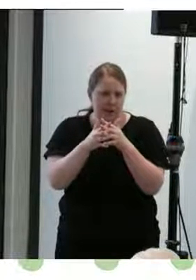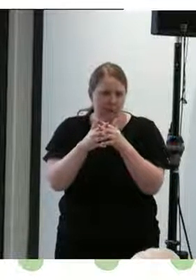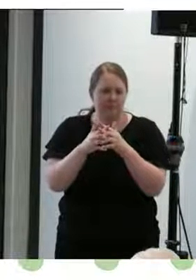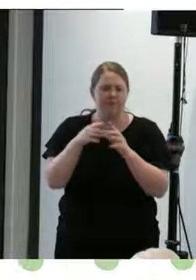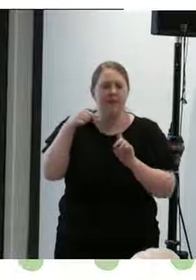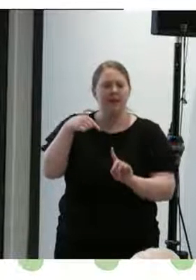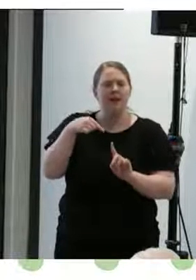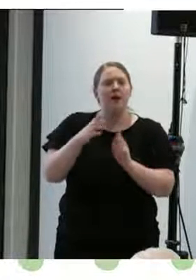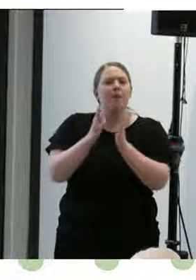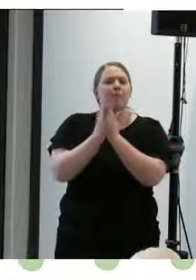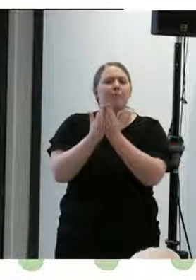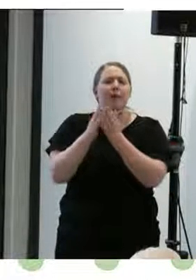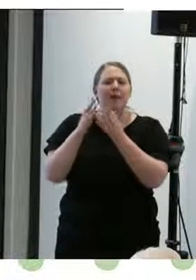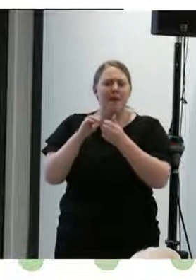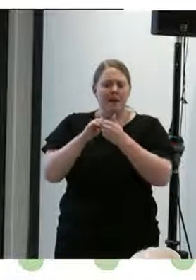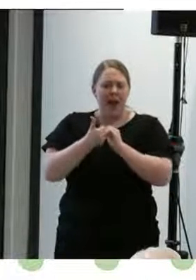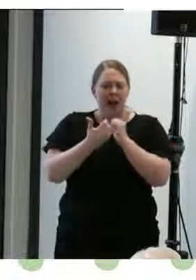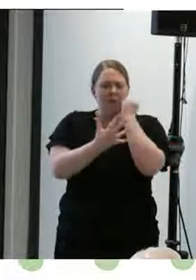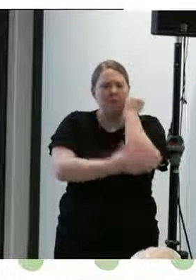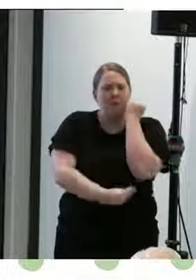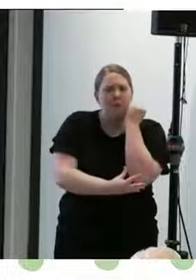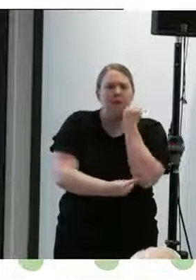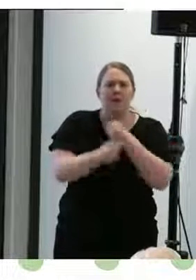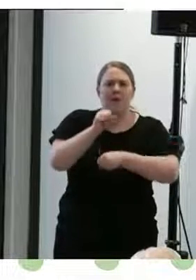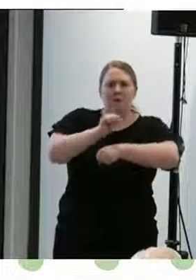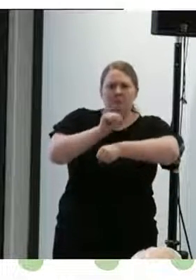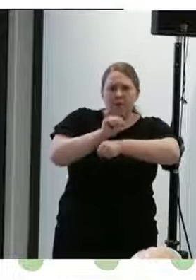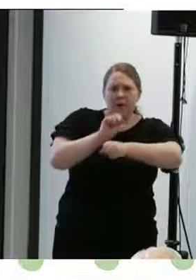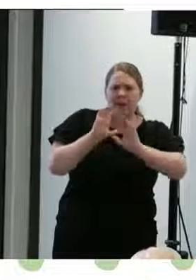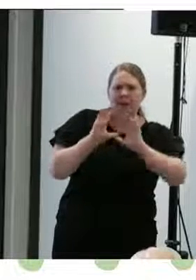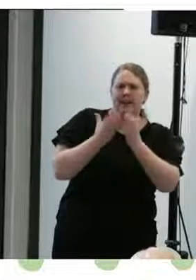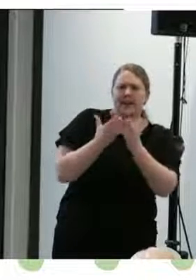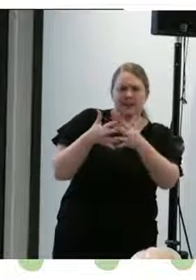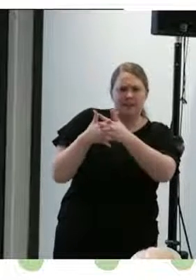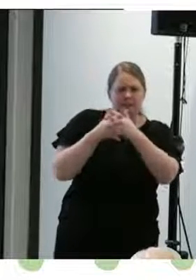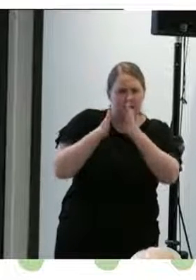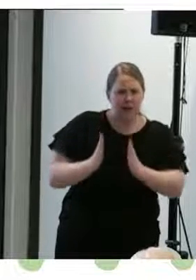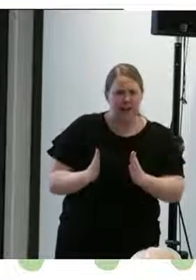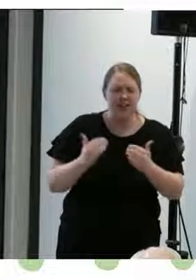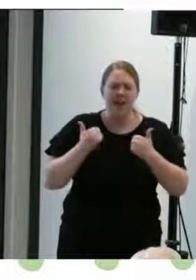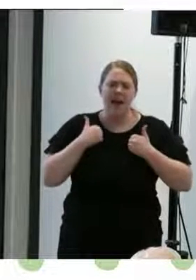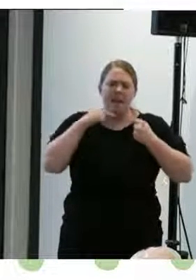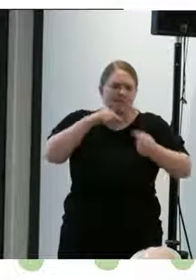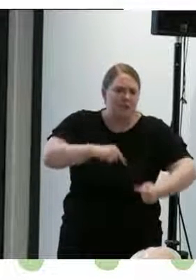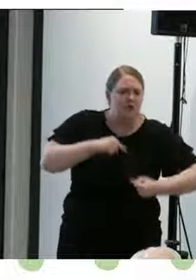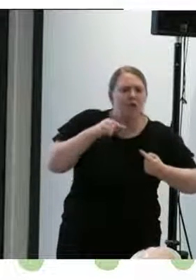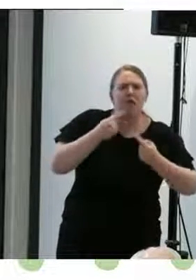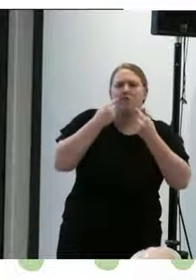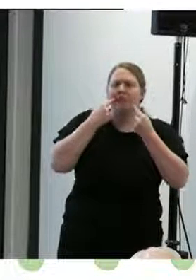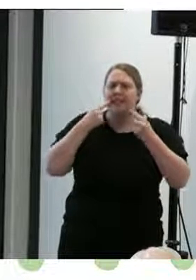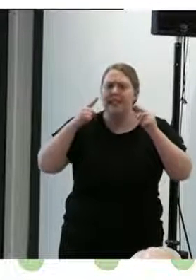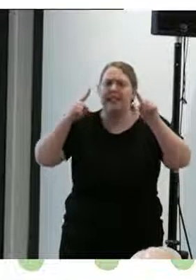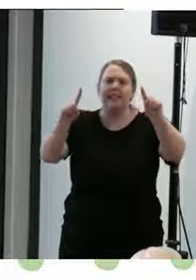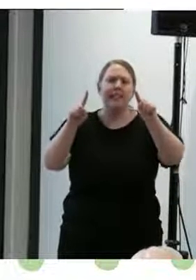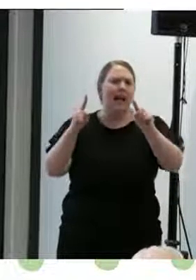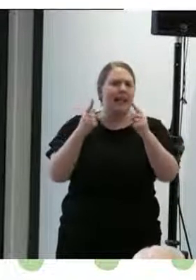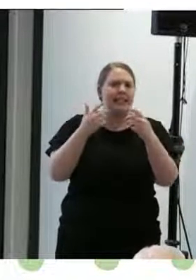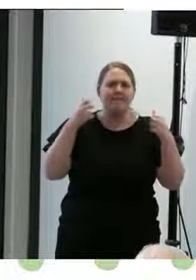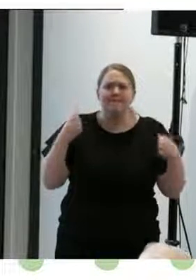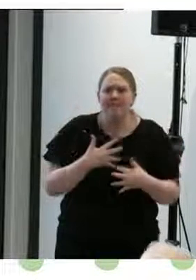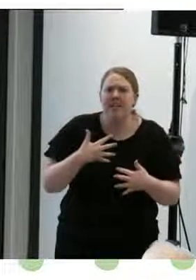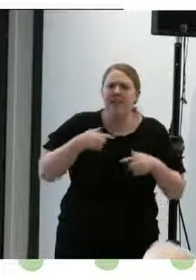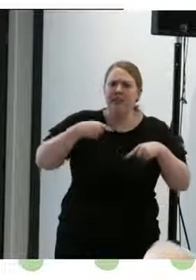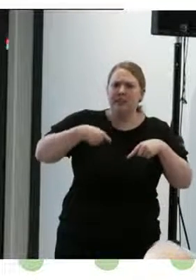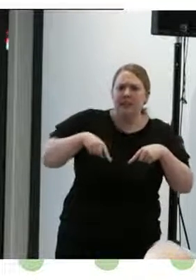class Americans connect their everyday struggles, triumphs, hopes, and fears to politics. And so